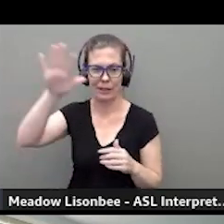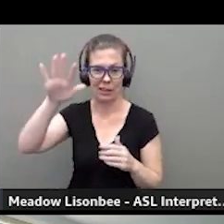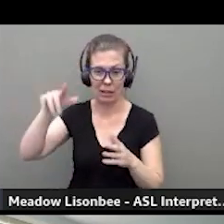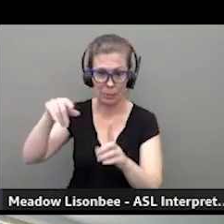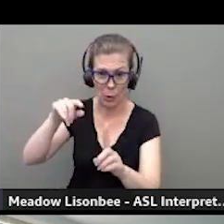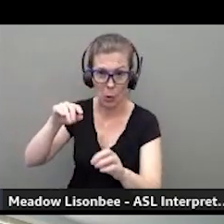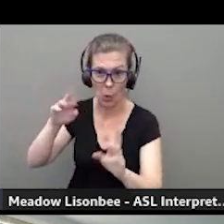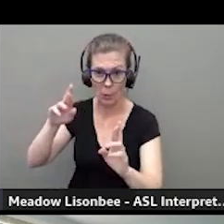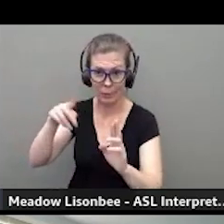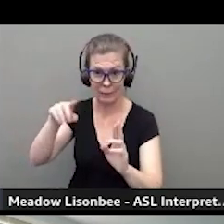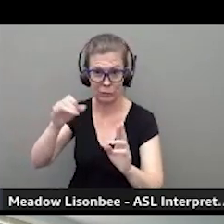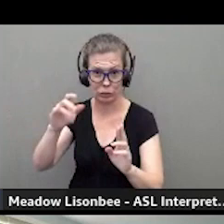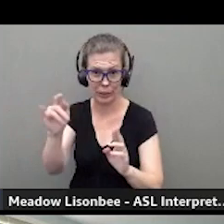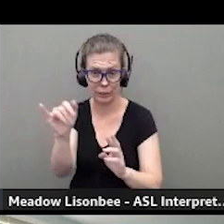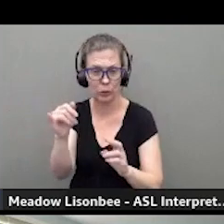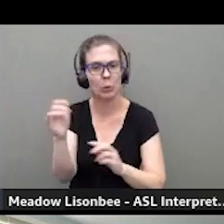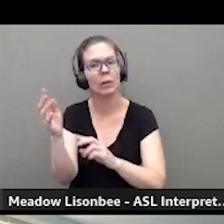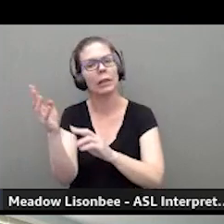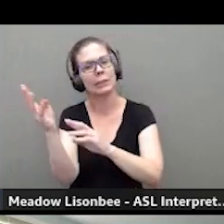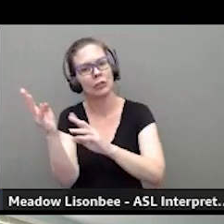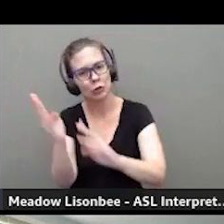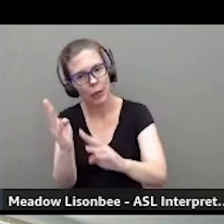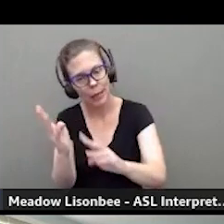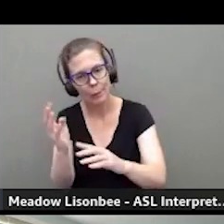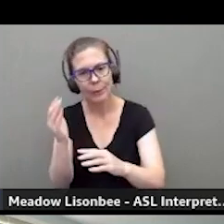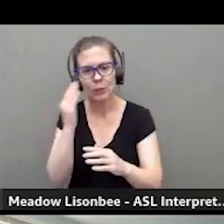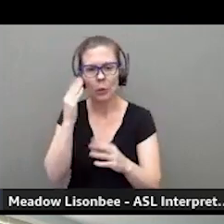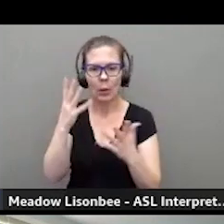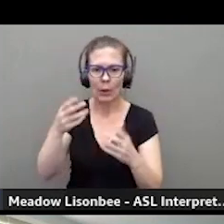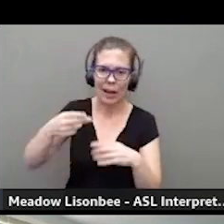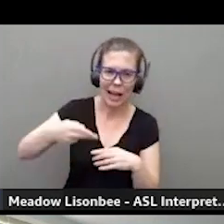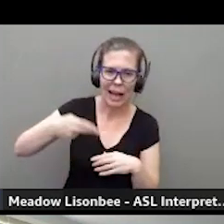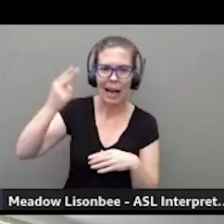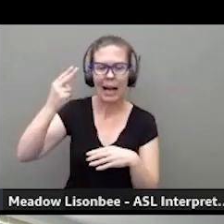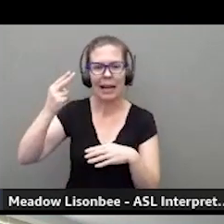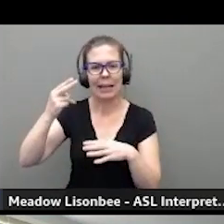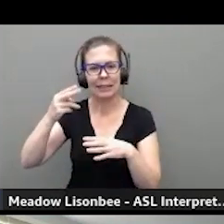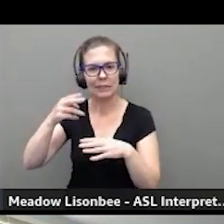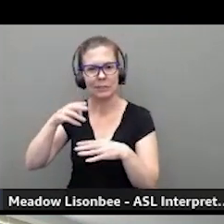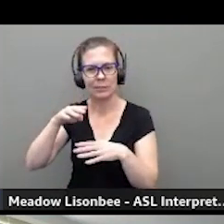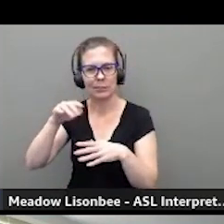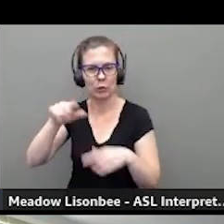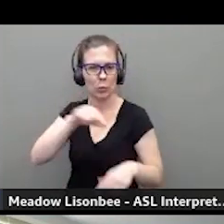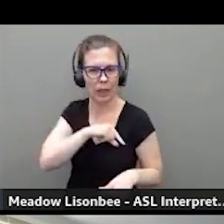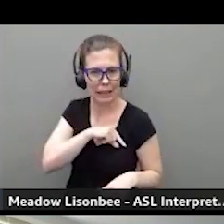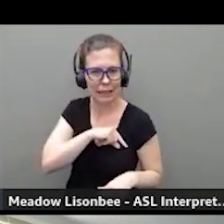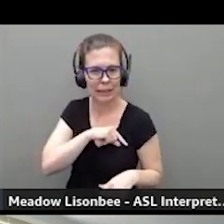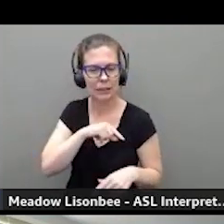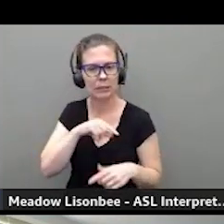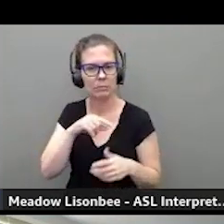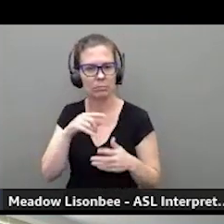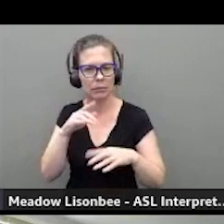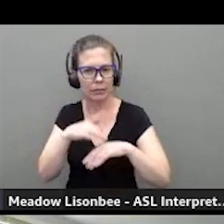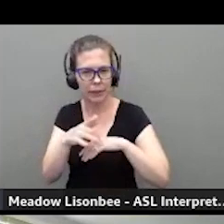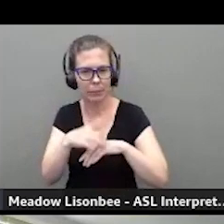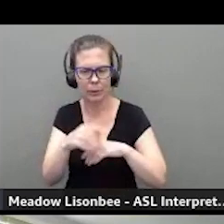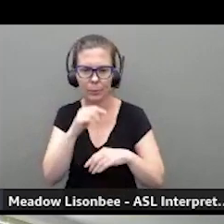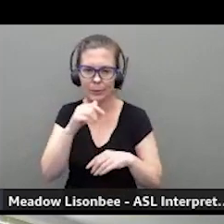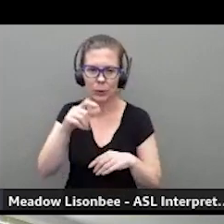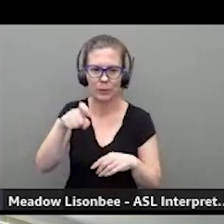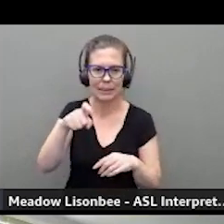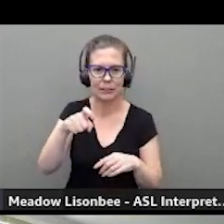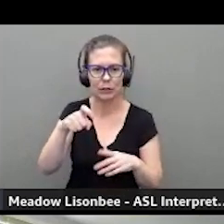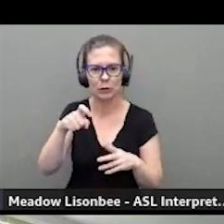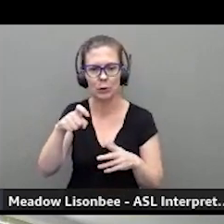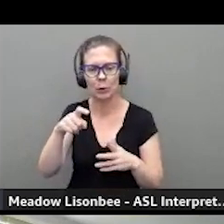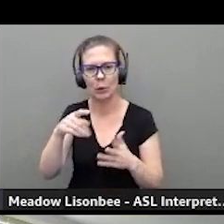who do streaming, and we know, you know, you want the highest band, you want the highest quality of stuff, but you don't necessarily need to be